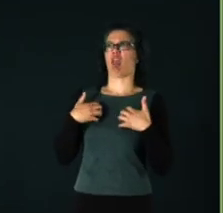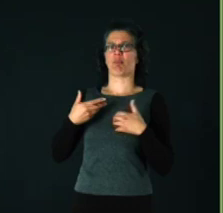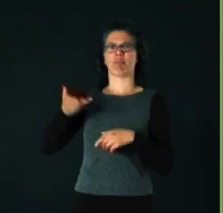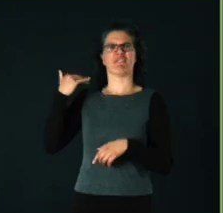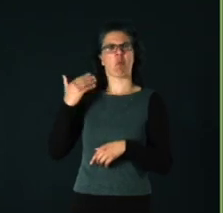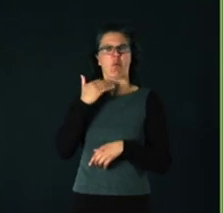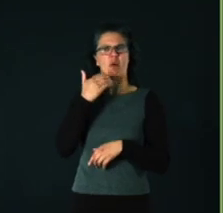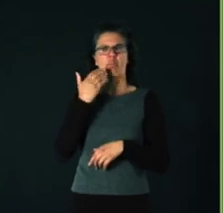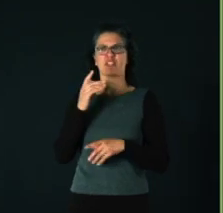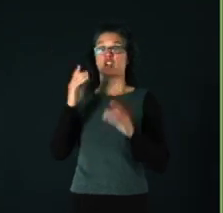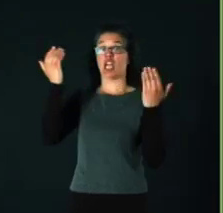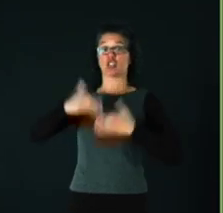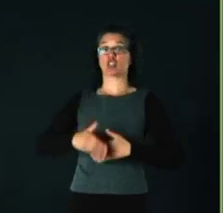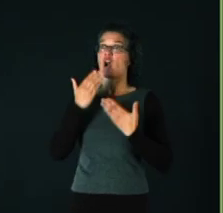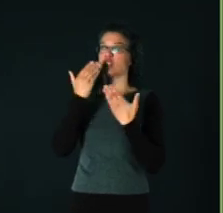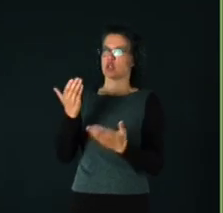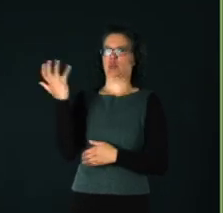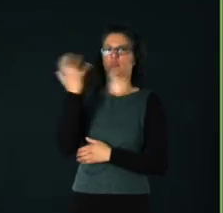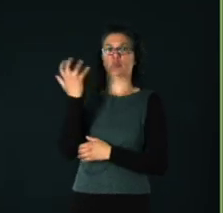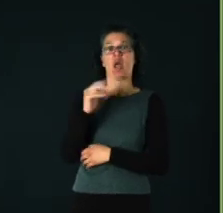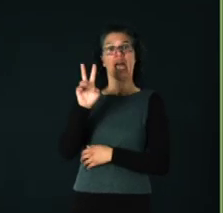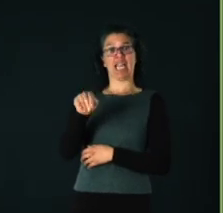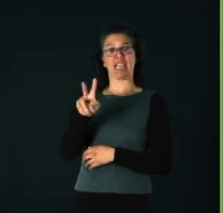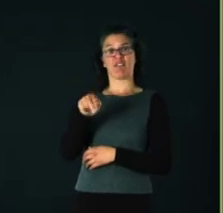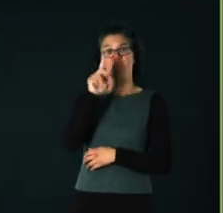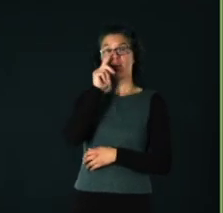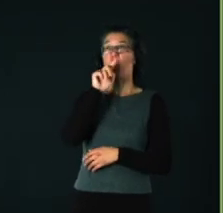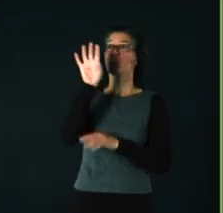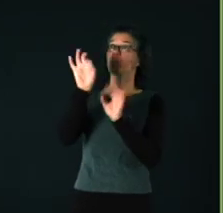really struggling here to differentiate between them. So